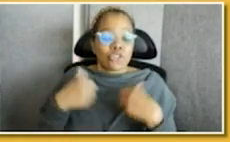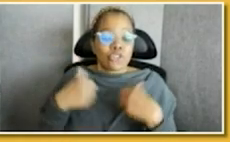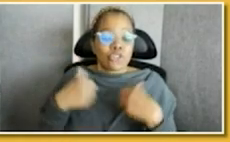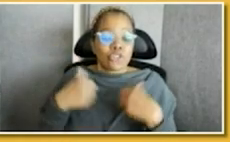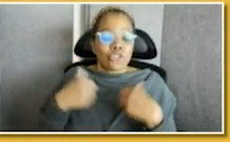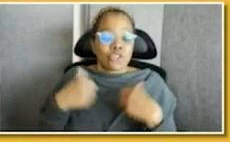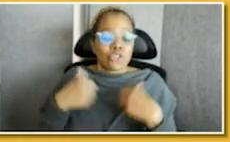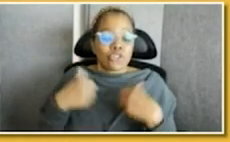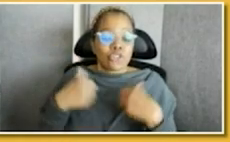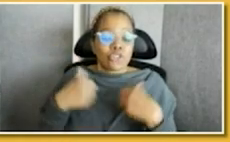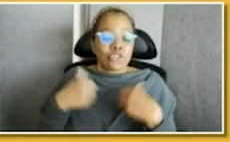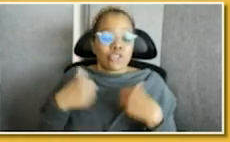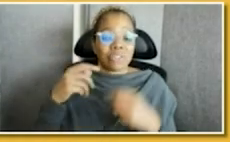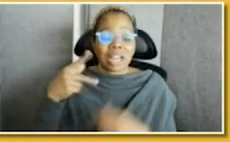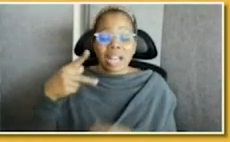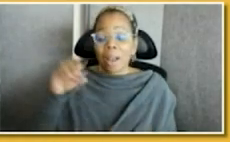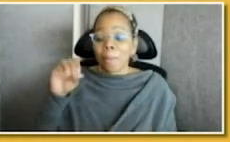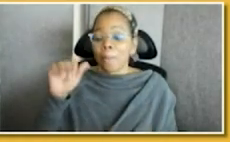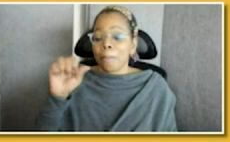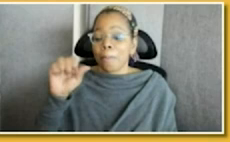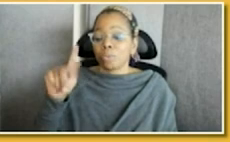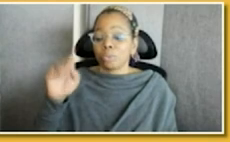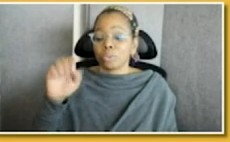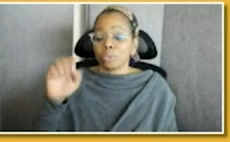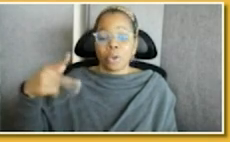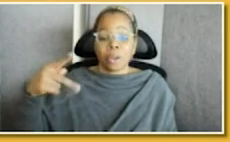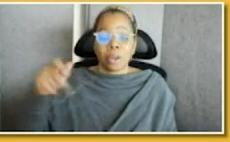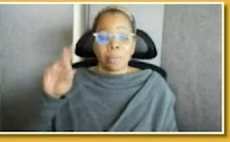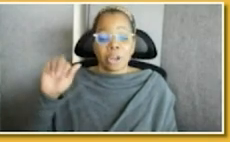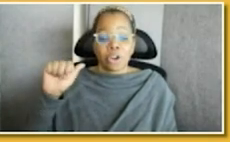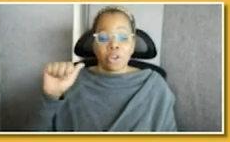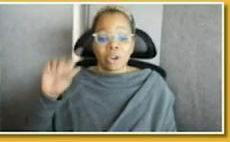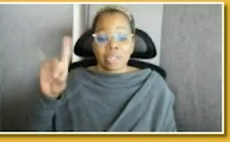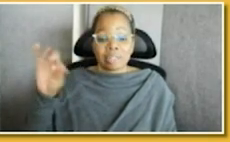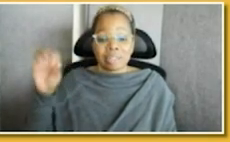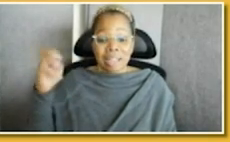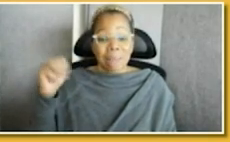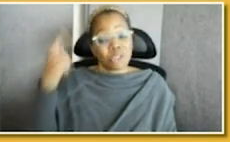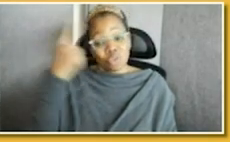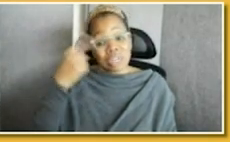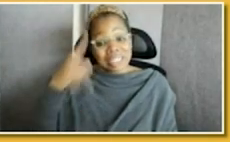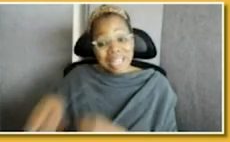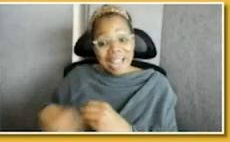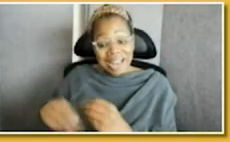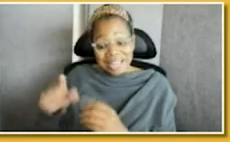The reason I put that personality in there is because personalities are